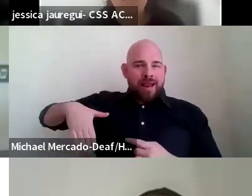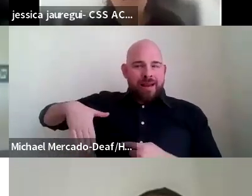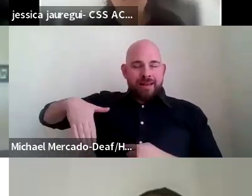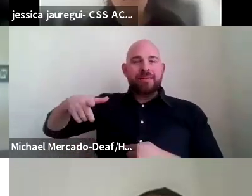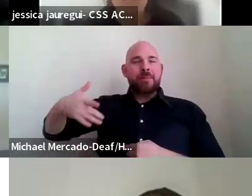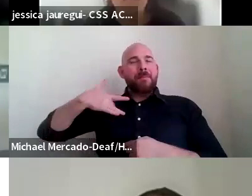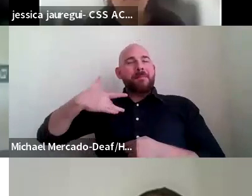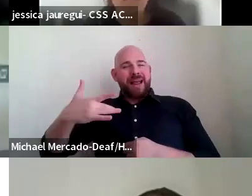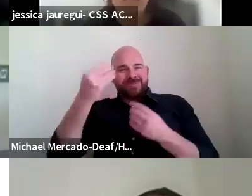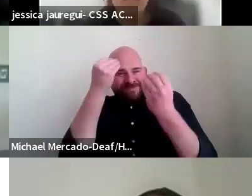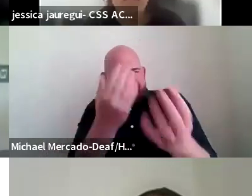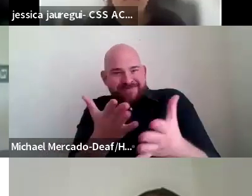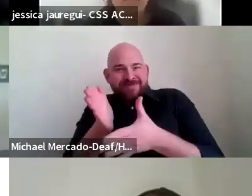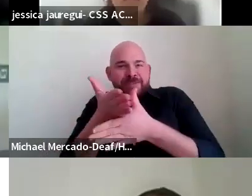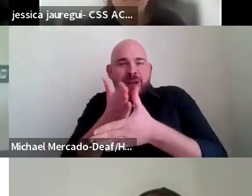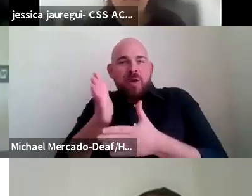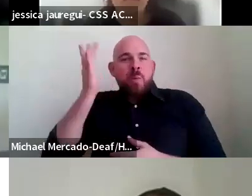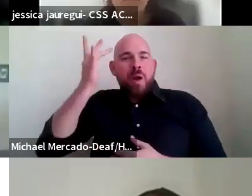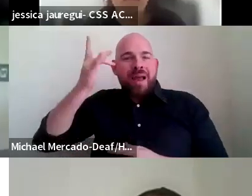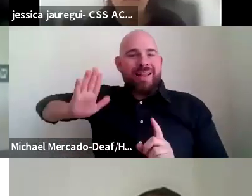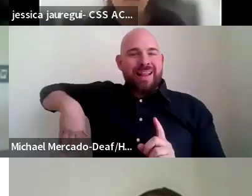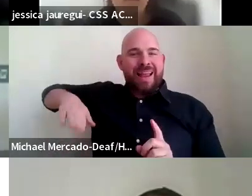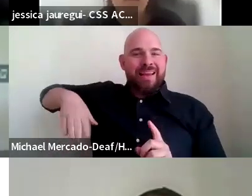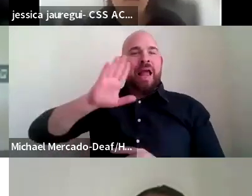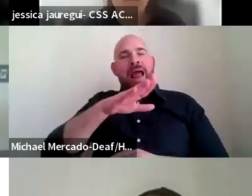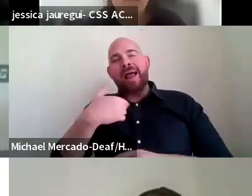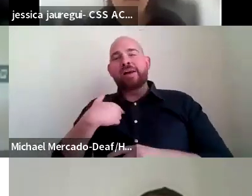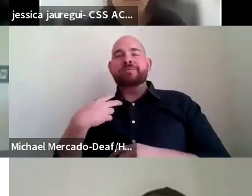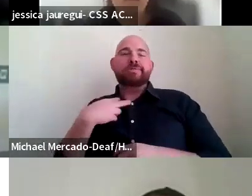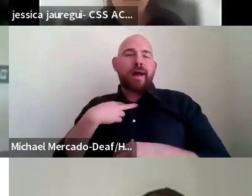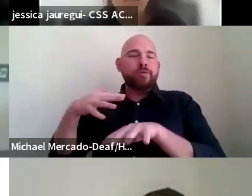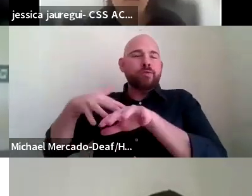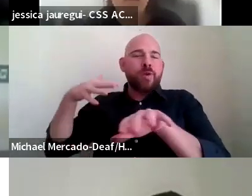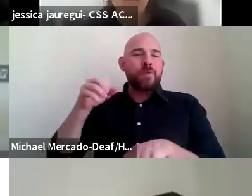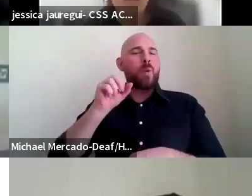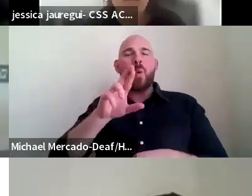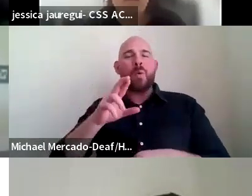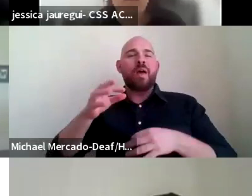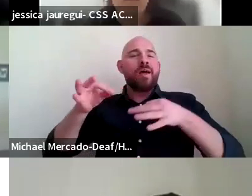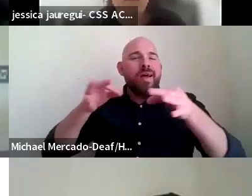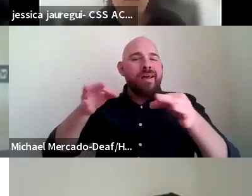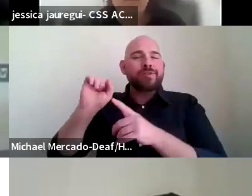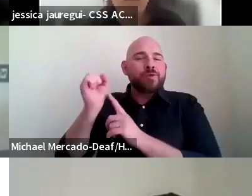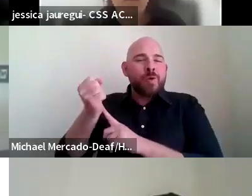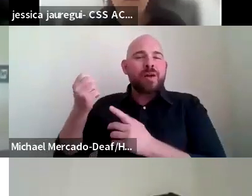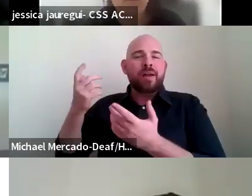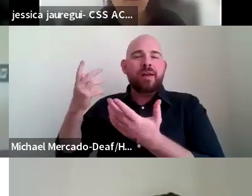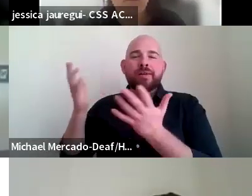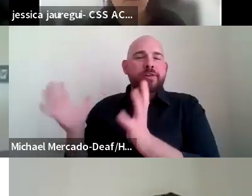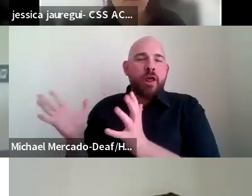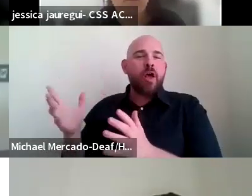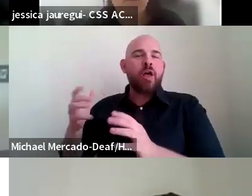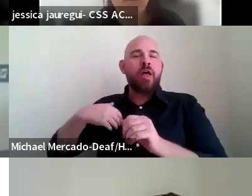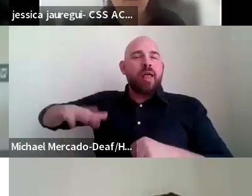and will often arrive late. And when we do arrive late, we will typically share